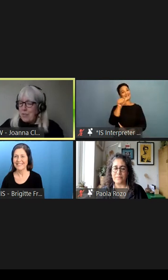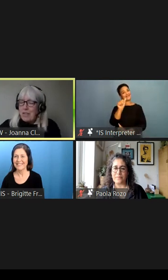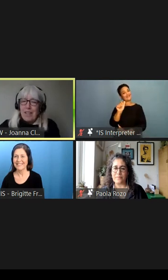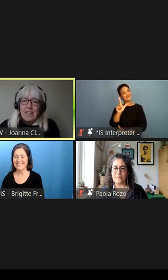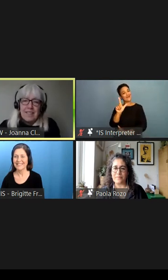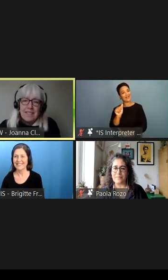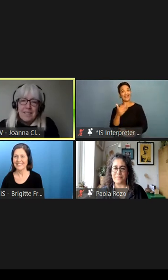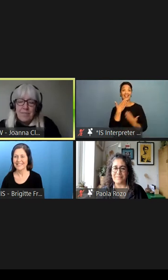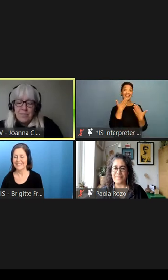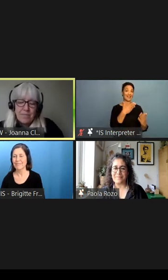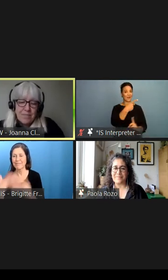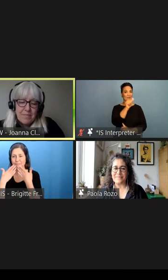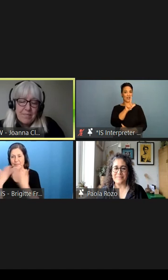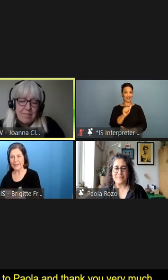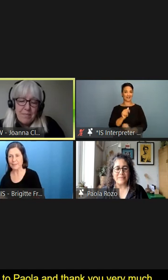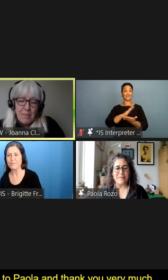much, Paola.